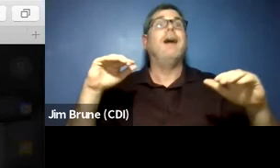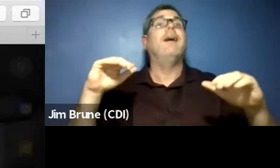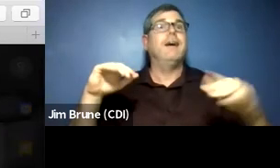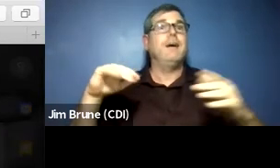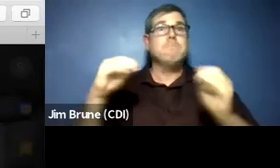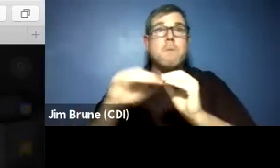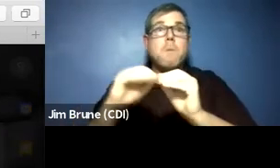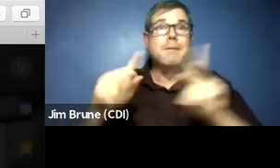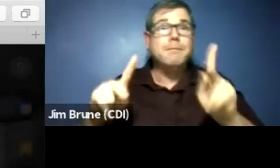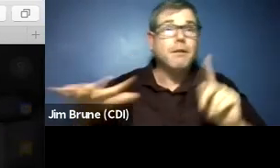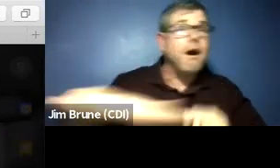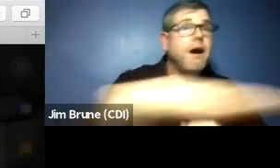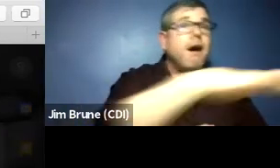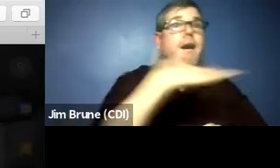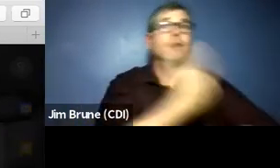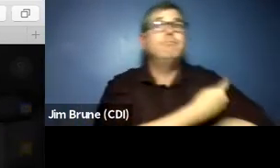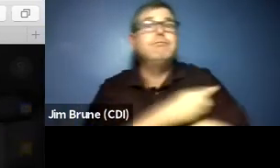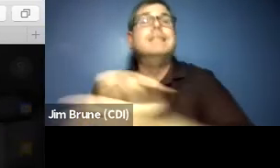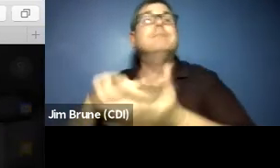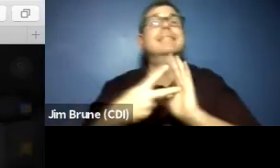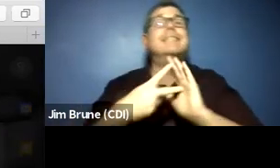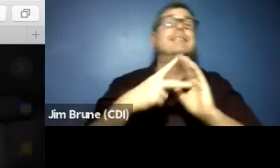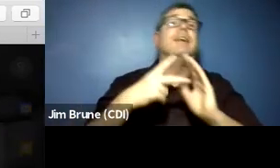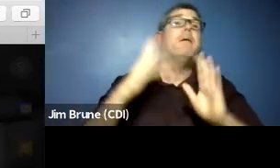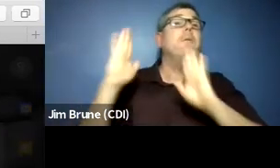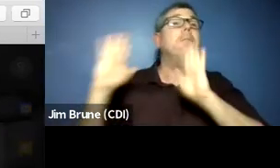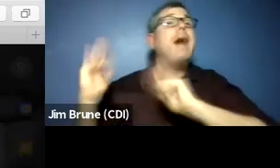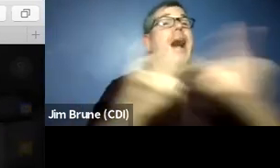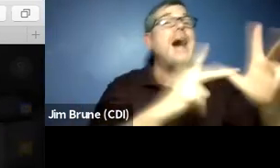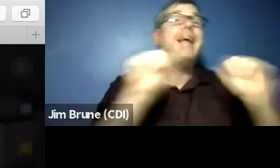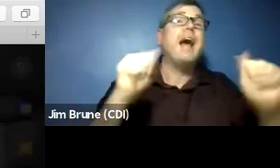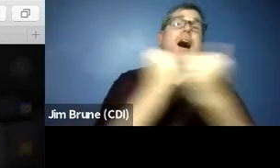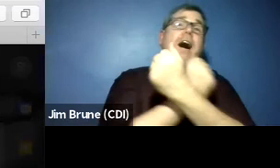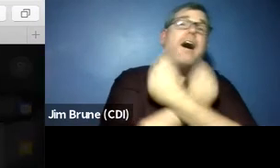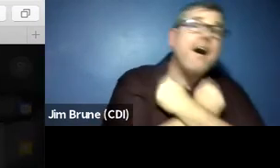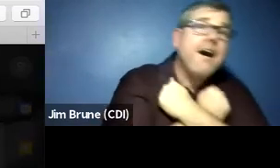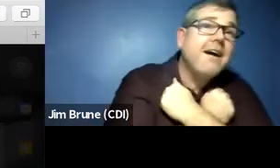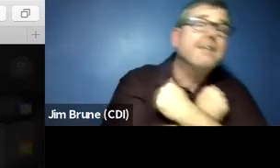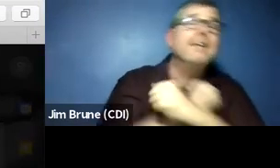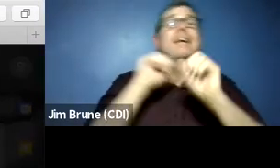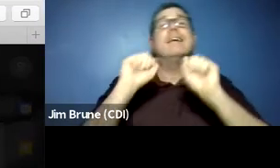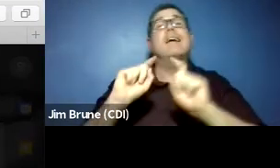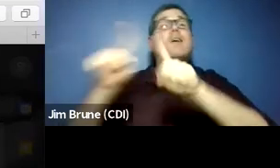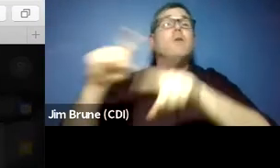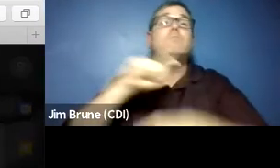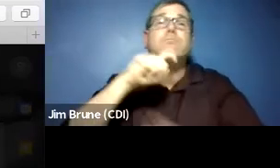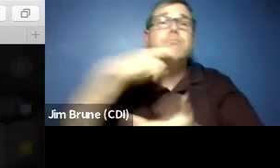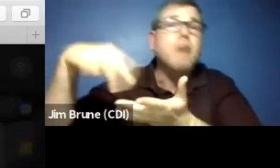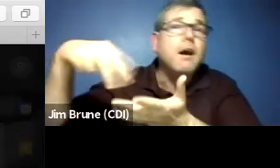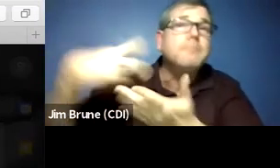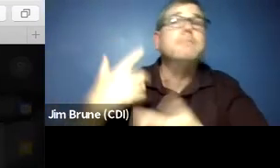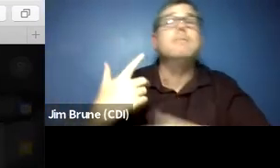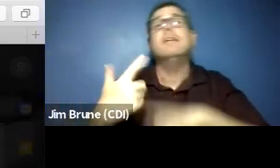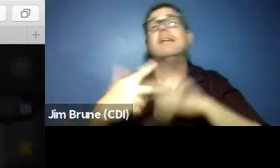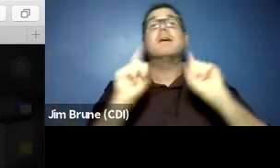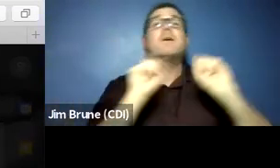hugs, attending prom, graduation, seeing everyone in person, going to college and living in the dorms, all